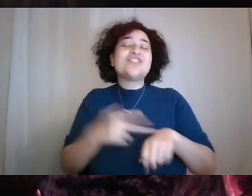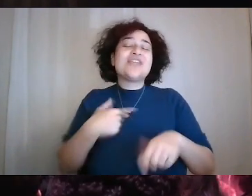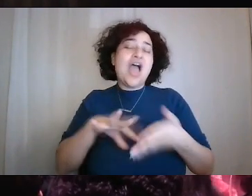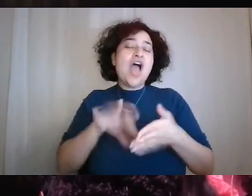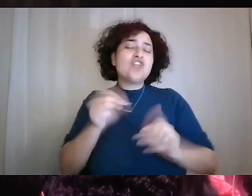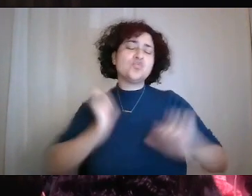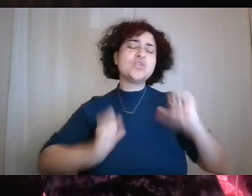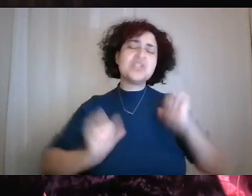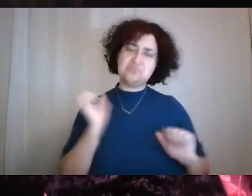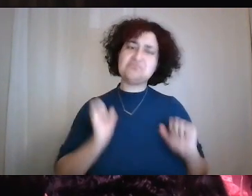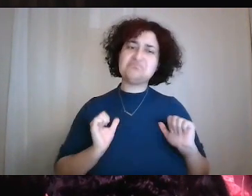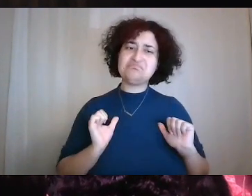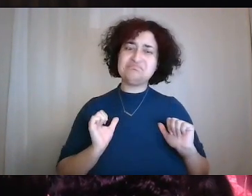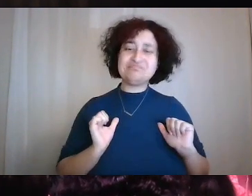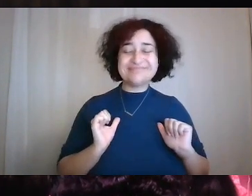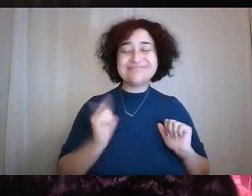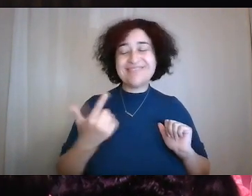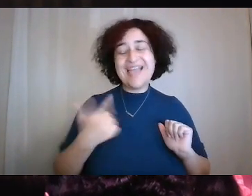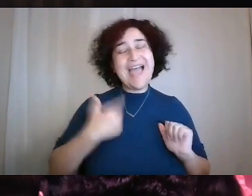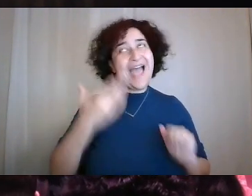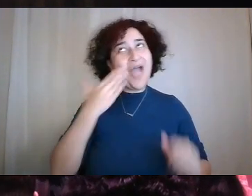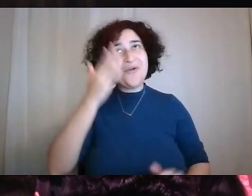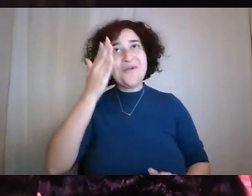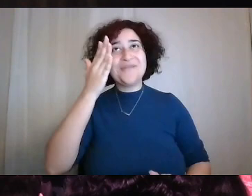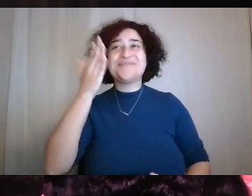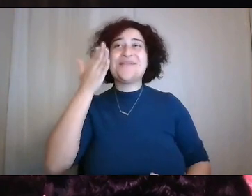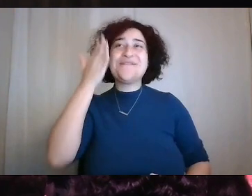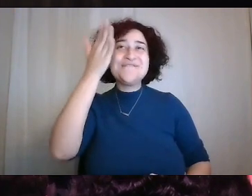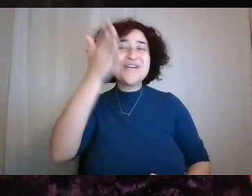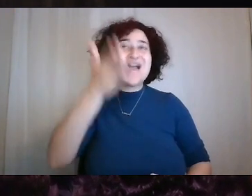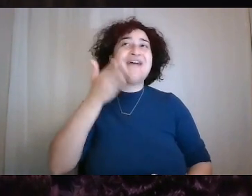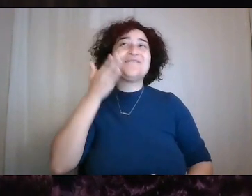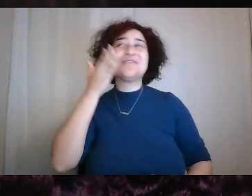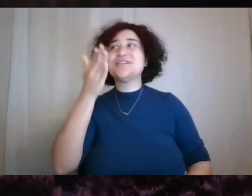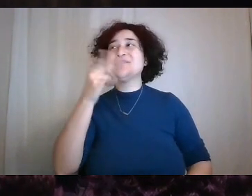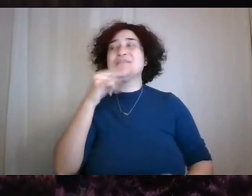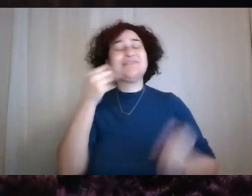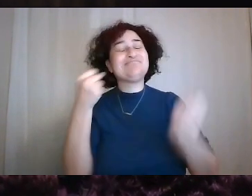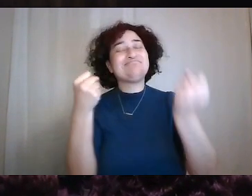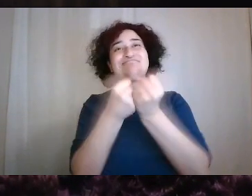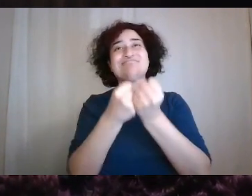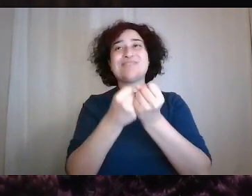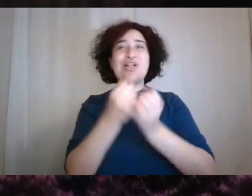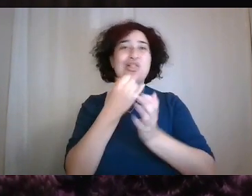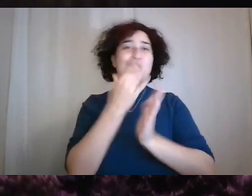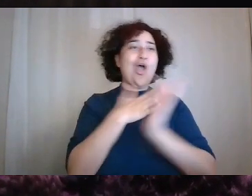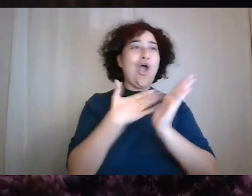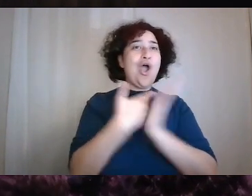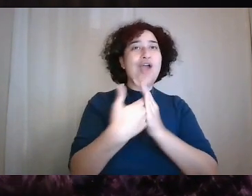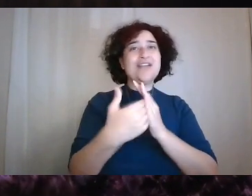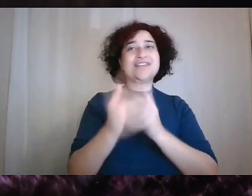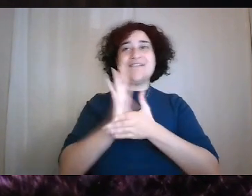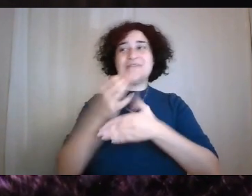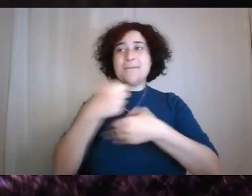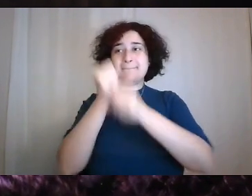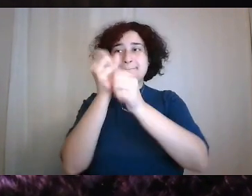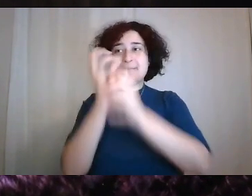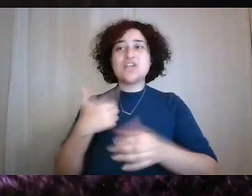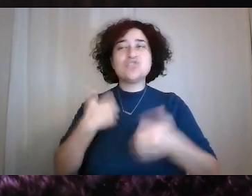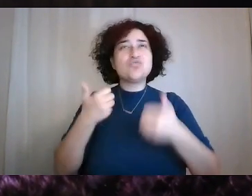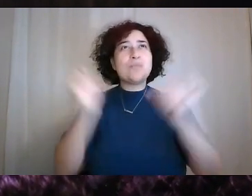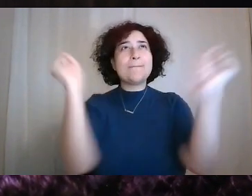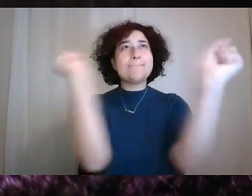I will forever be indebted to the artists and changemakers who gathered in DC and dared to imagine a world that did not yet